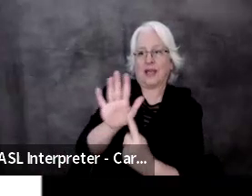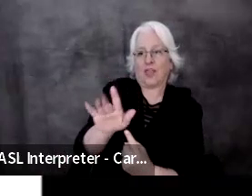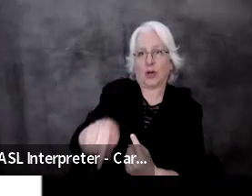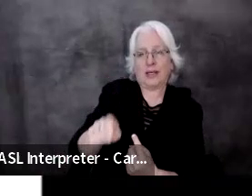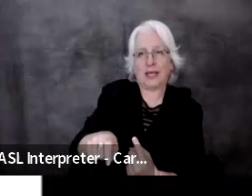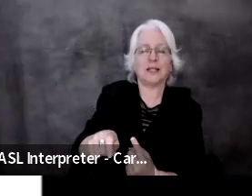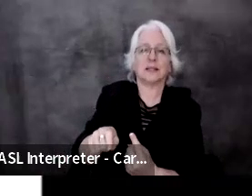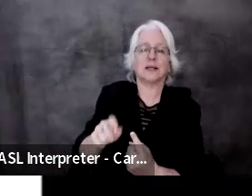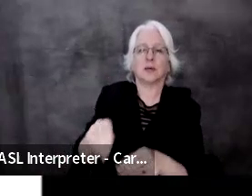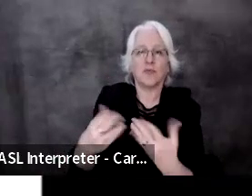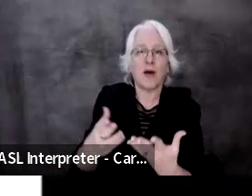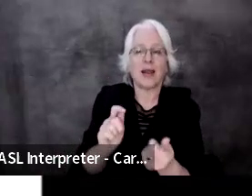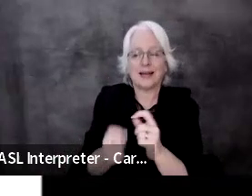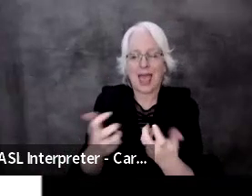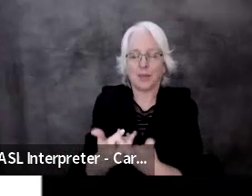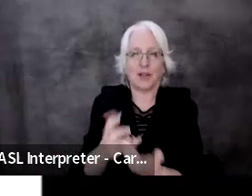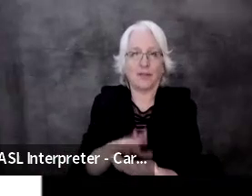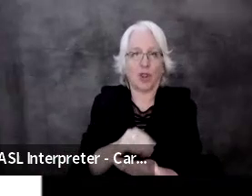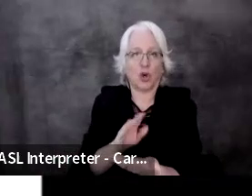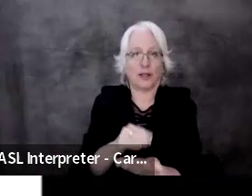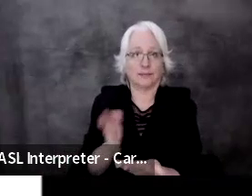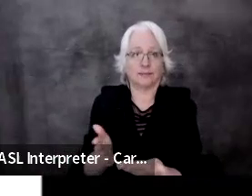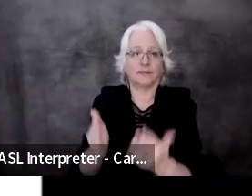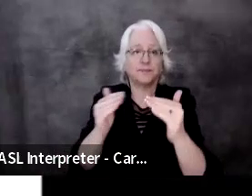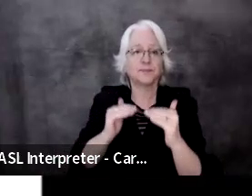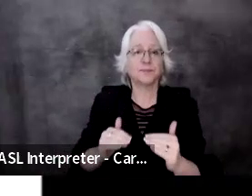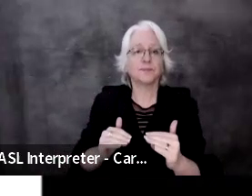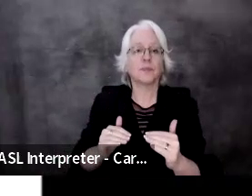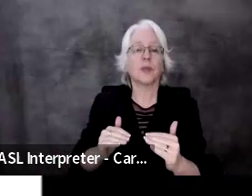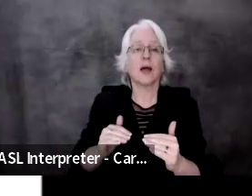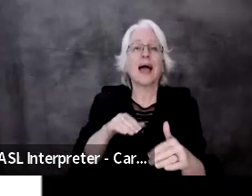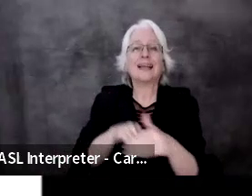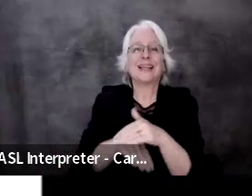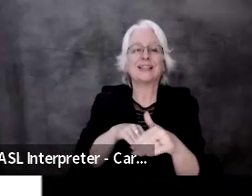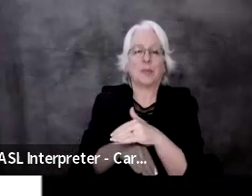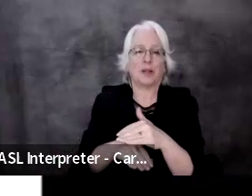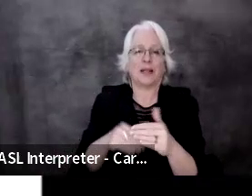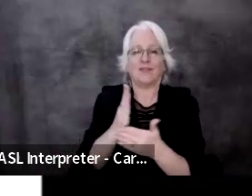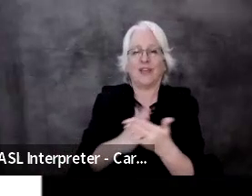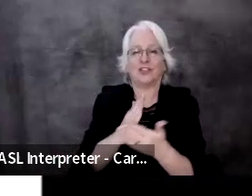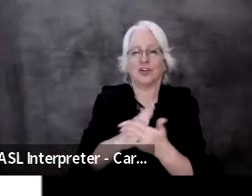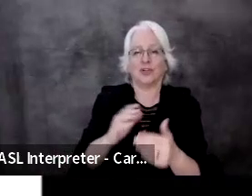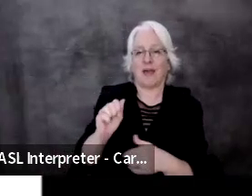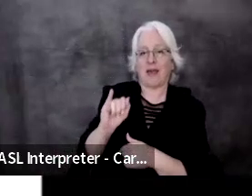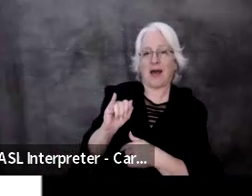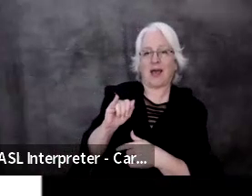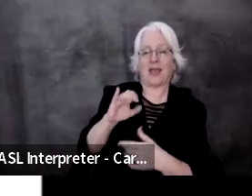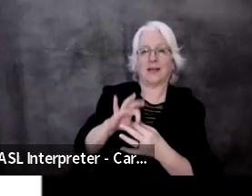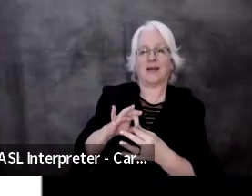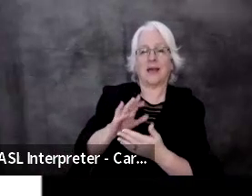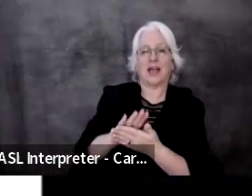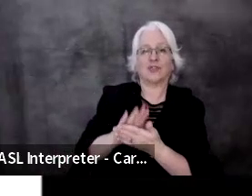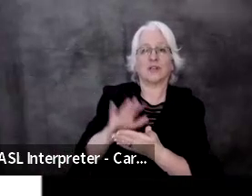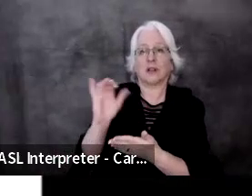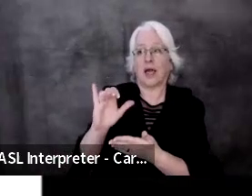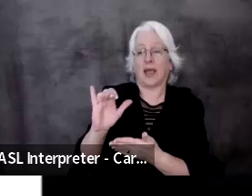providing adaptive learning experience. Accessibility features in educational software can offer features such as closed